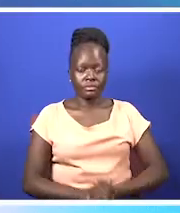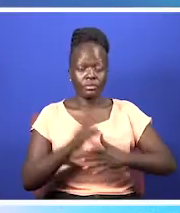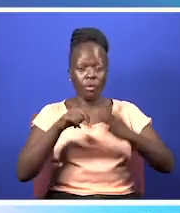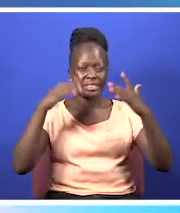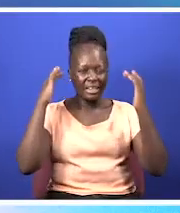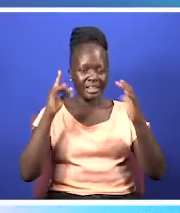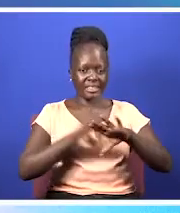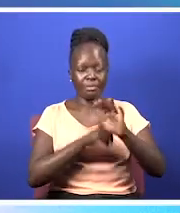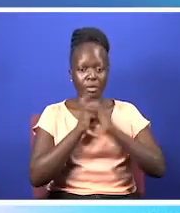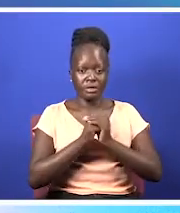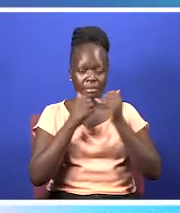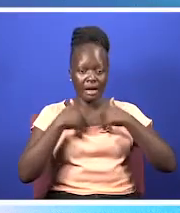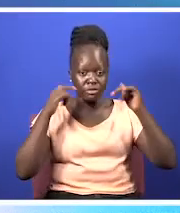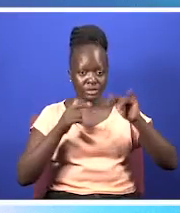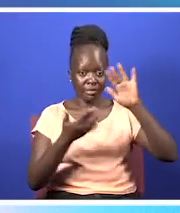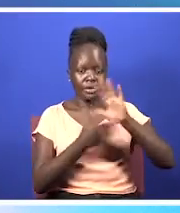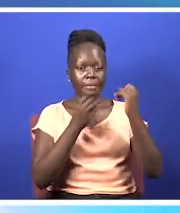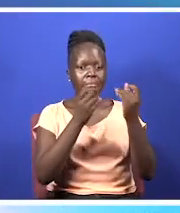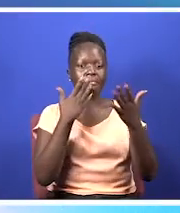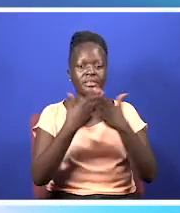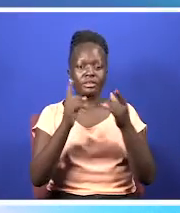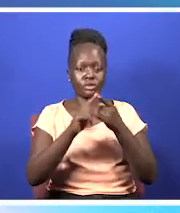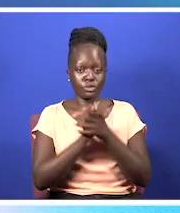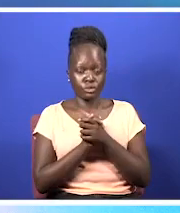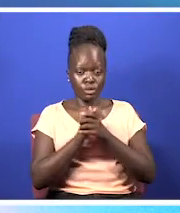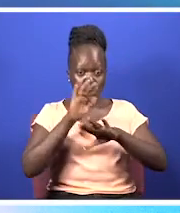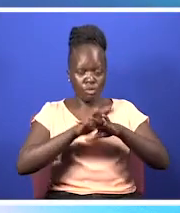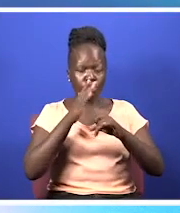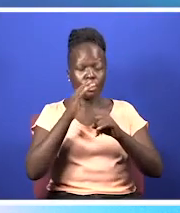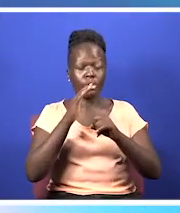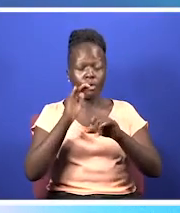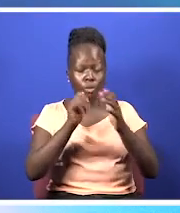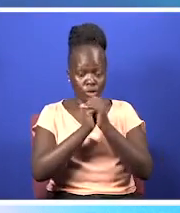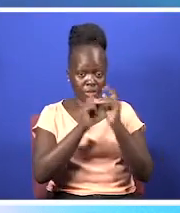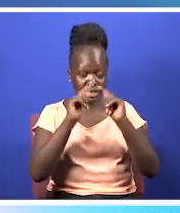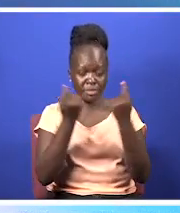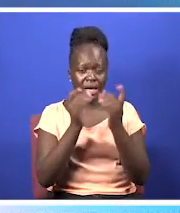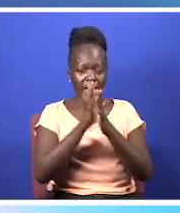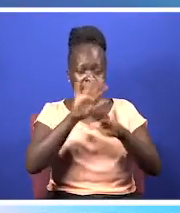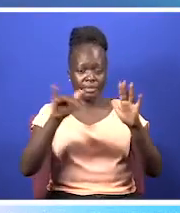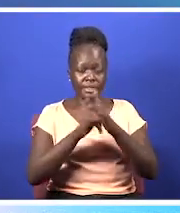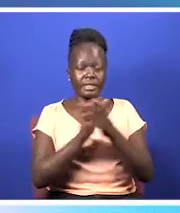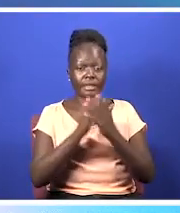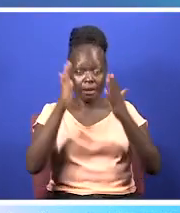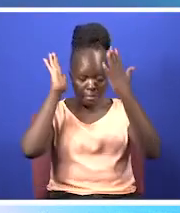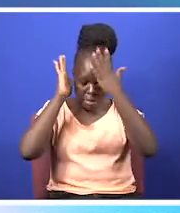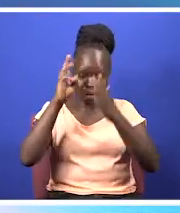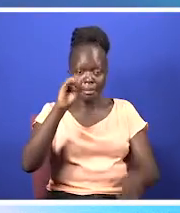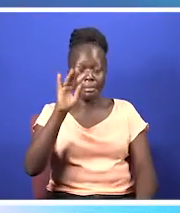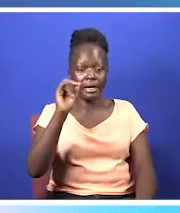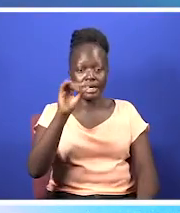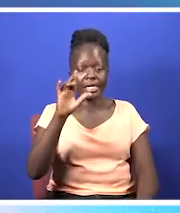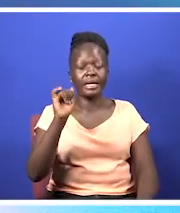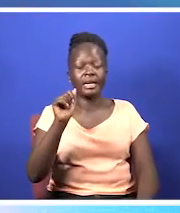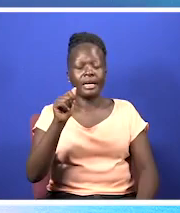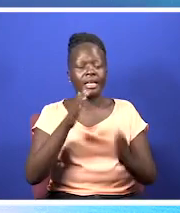What a great time of worship this morning. Many thanks to our anointed worship team and to our Deputy Bishop Mbagara for leading us